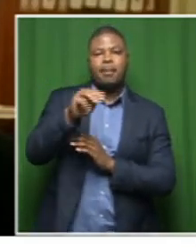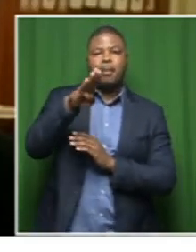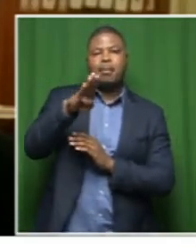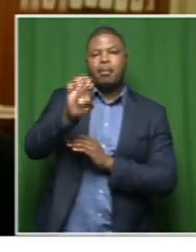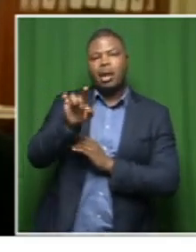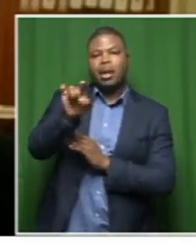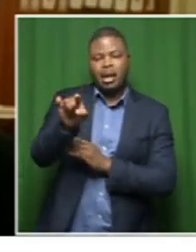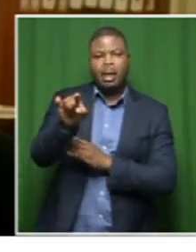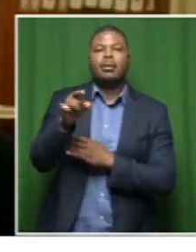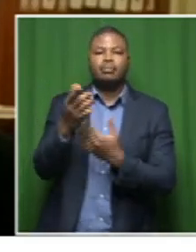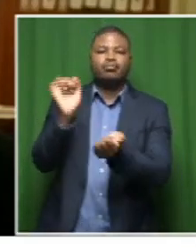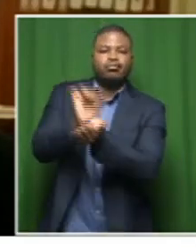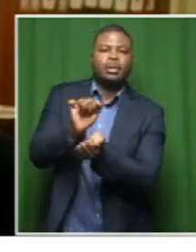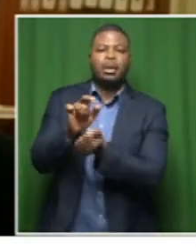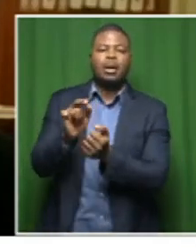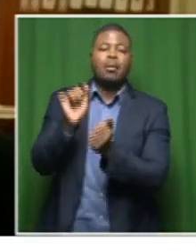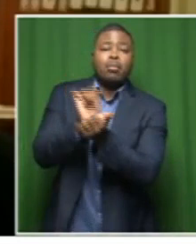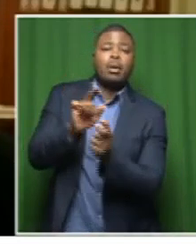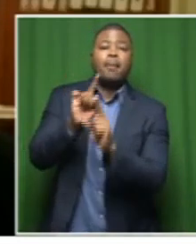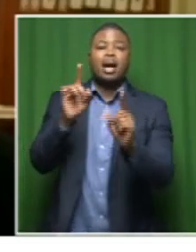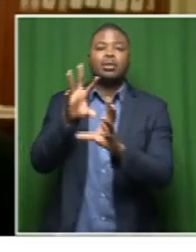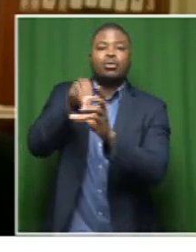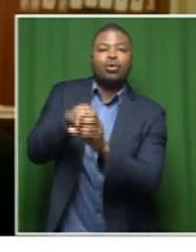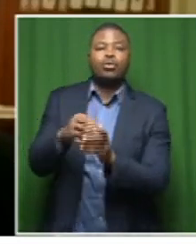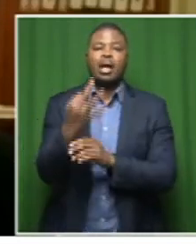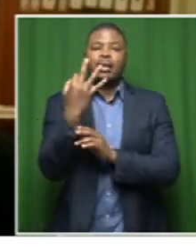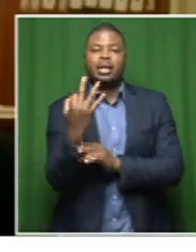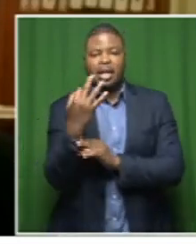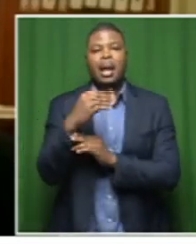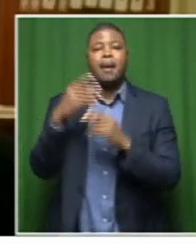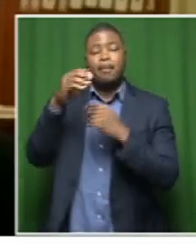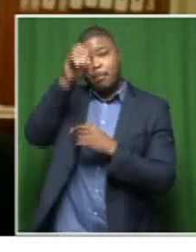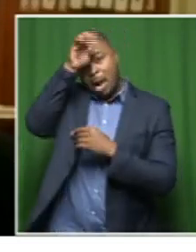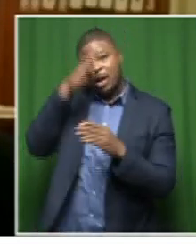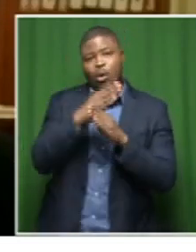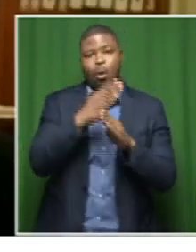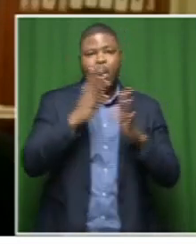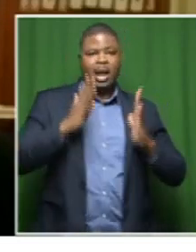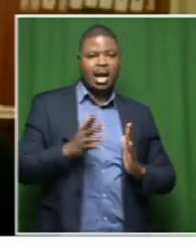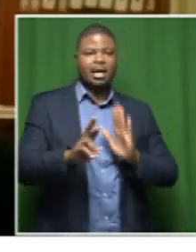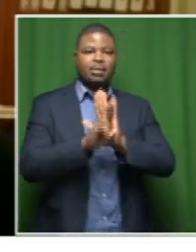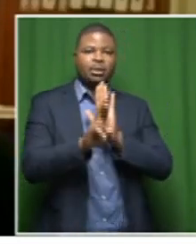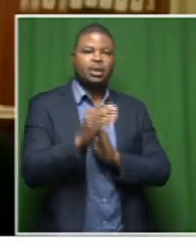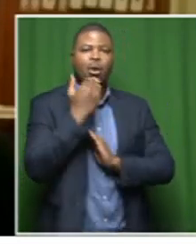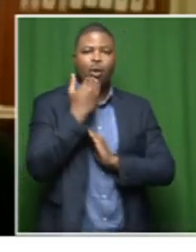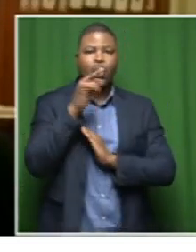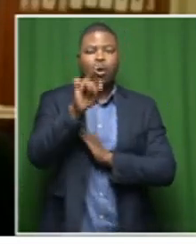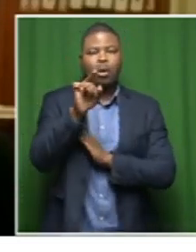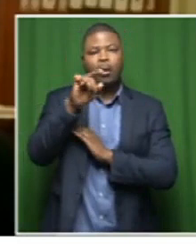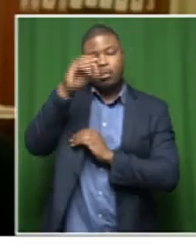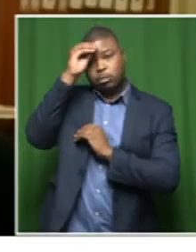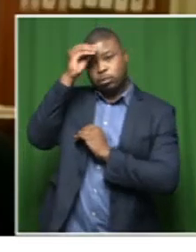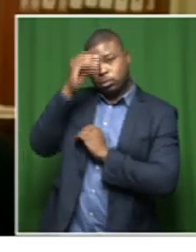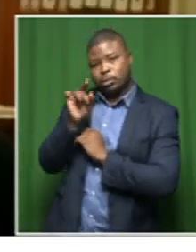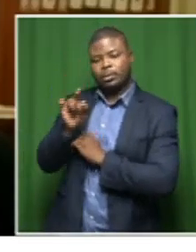killings, which includes 3 mine workers whose families that we represent and 2 policemen. And that incident happened on the 13th